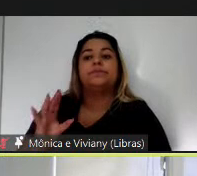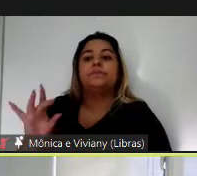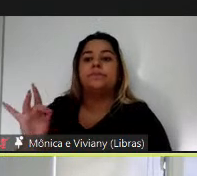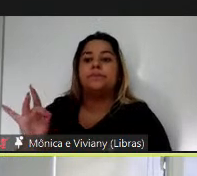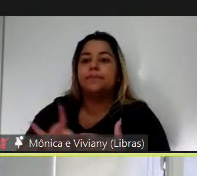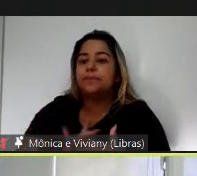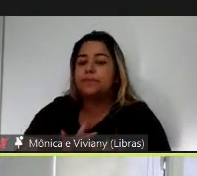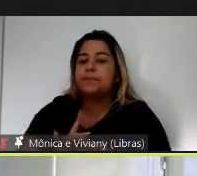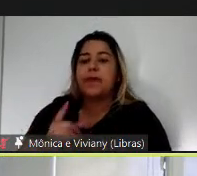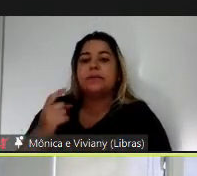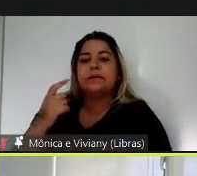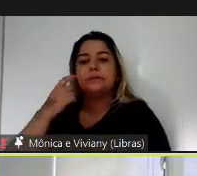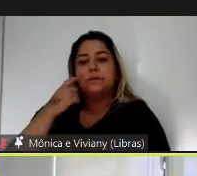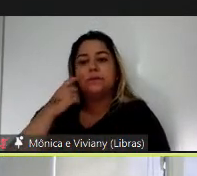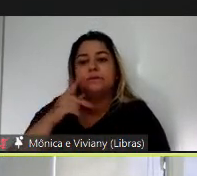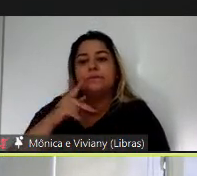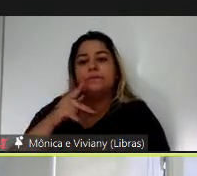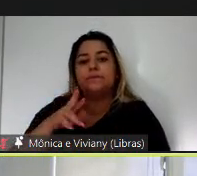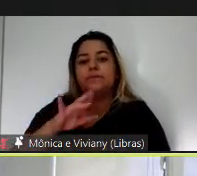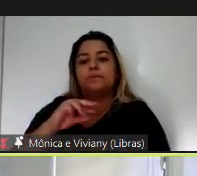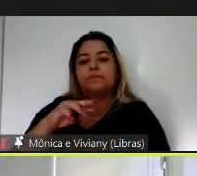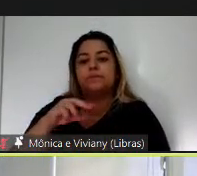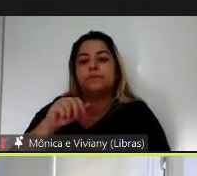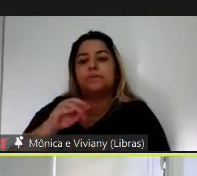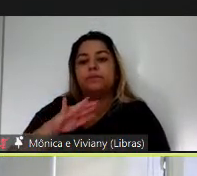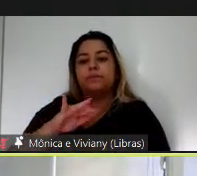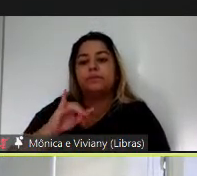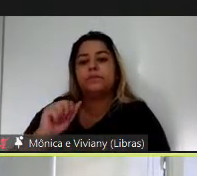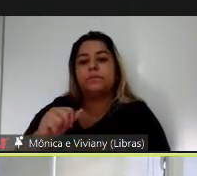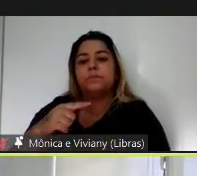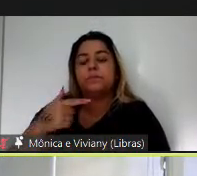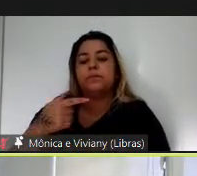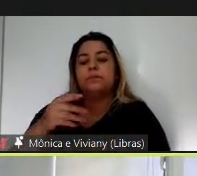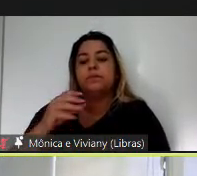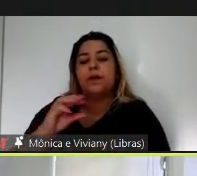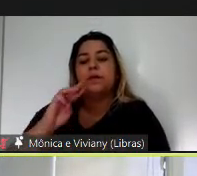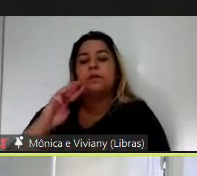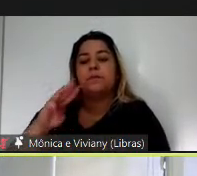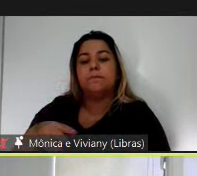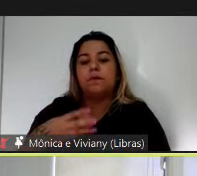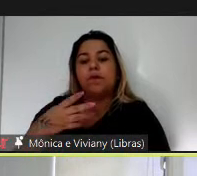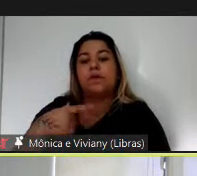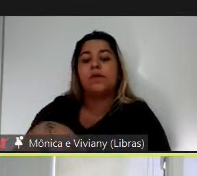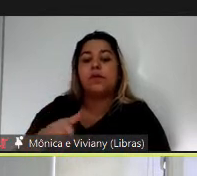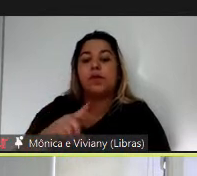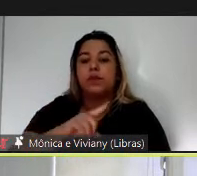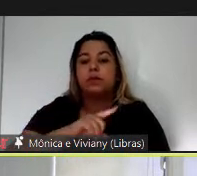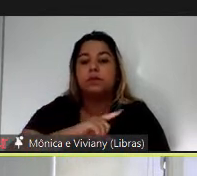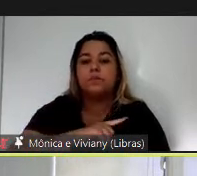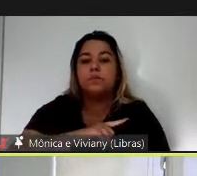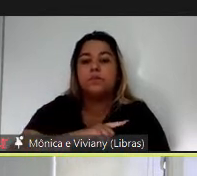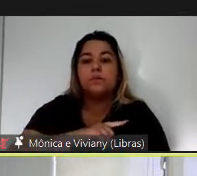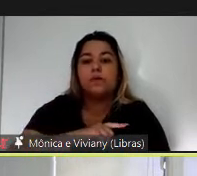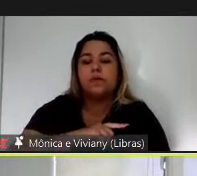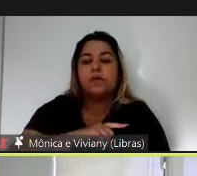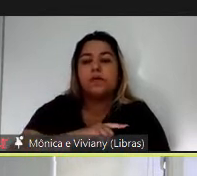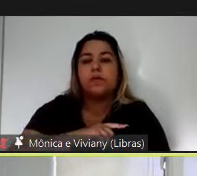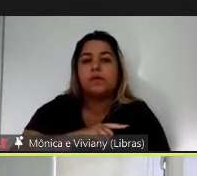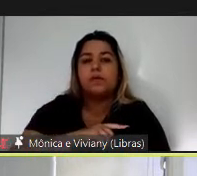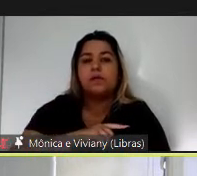in this registry for primary attention. Of 70 million of people, now we are